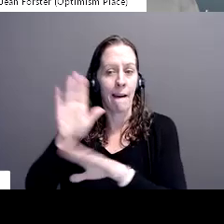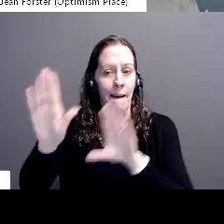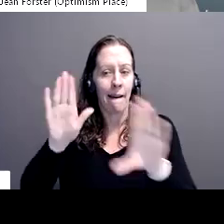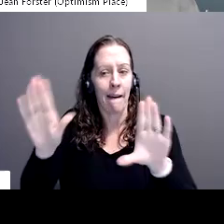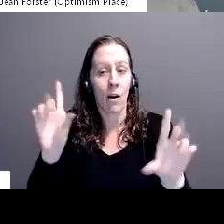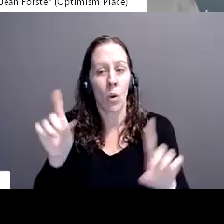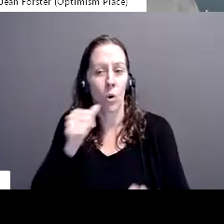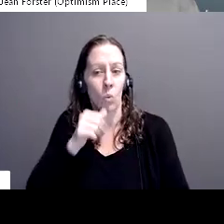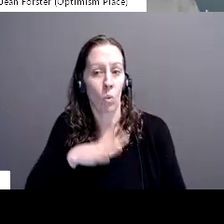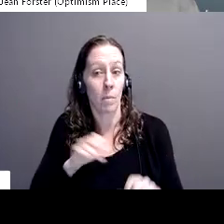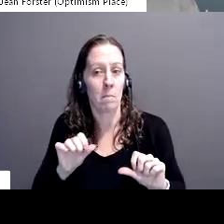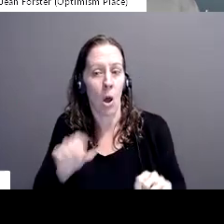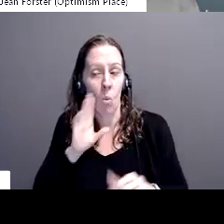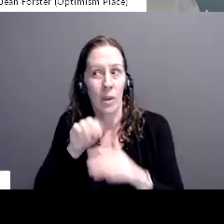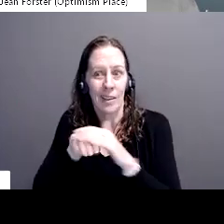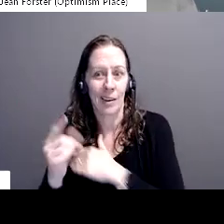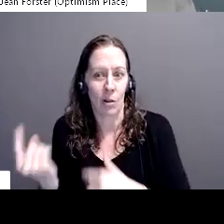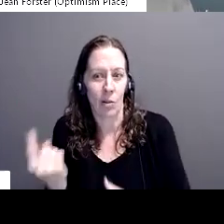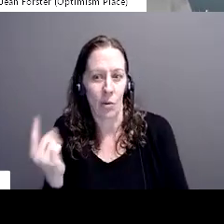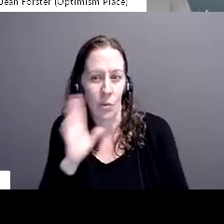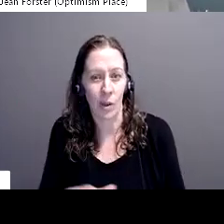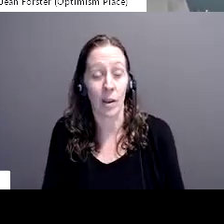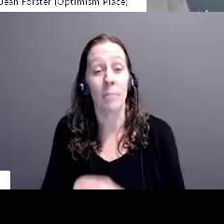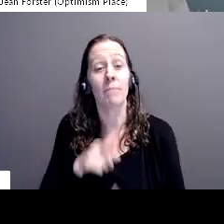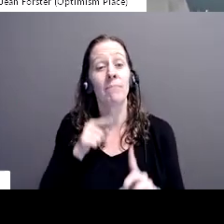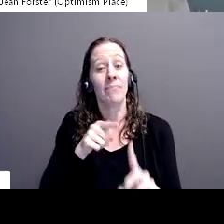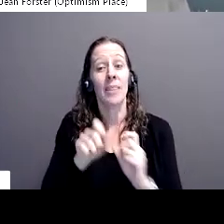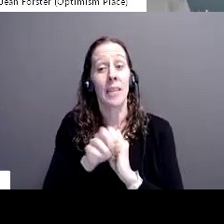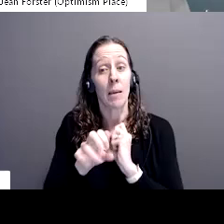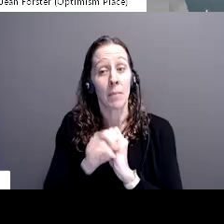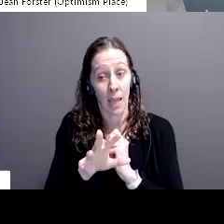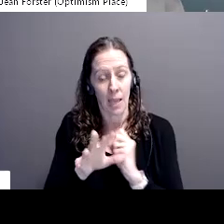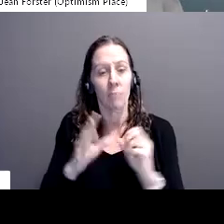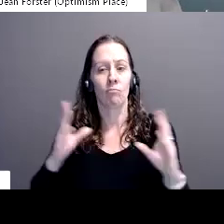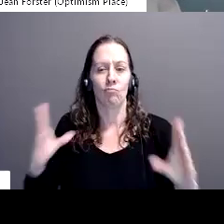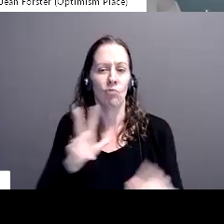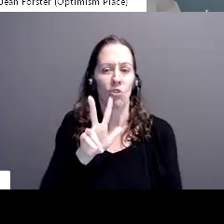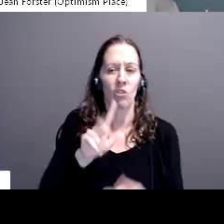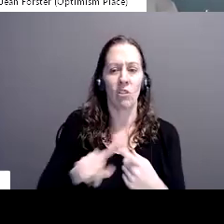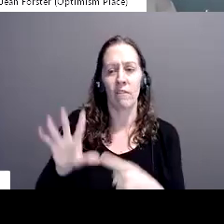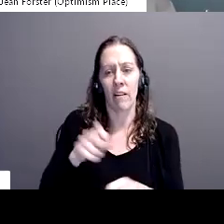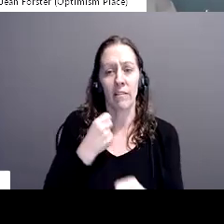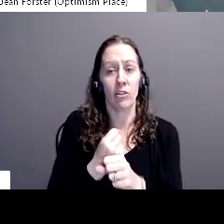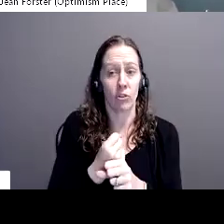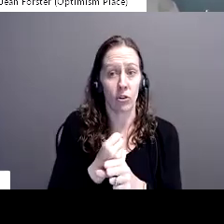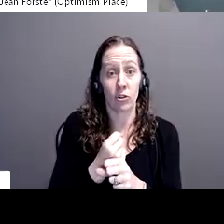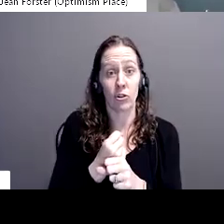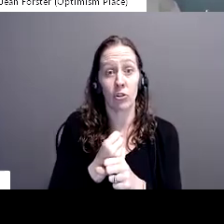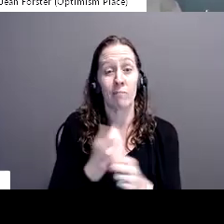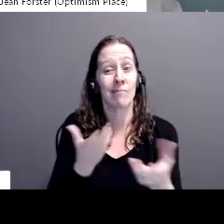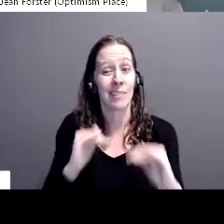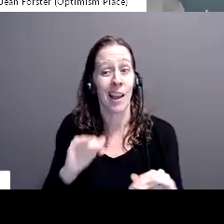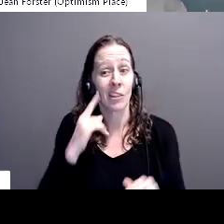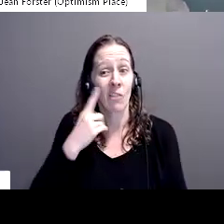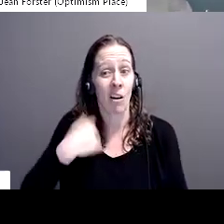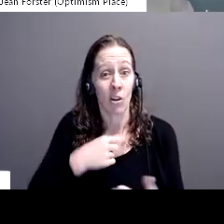And this campaign also, it's a 3 to 5 year awareness campaign. What's next for us is really